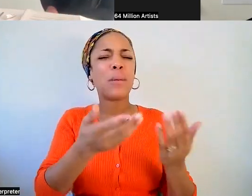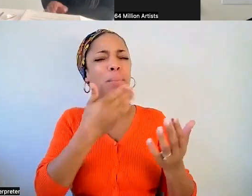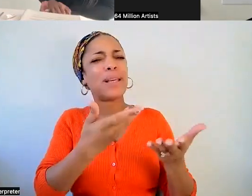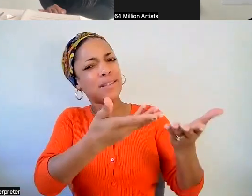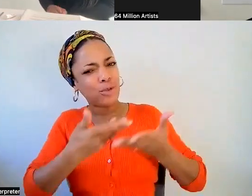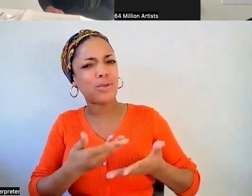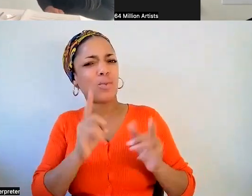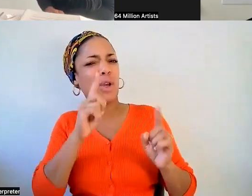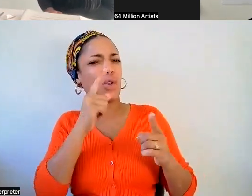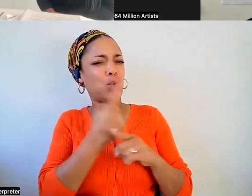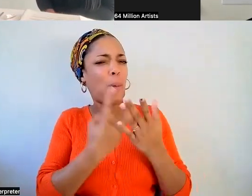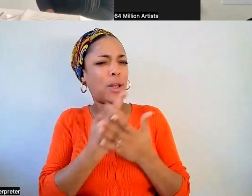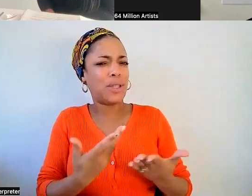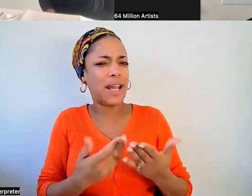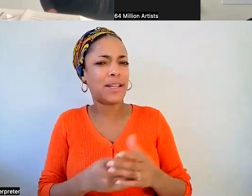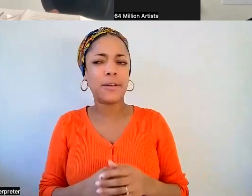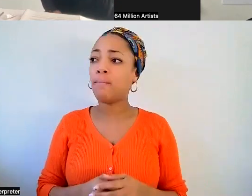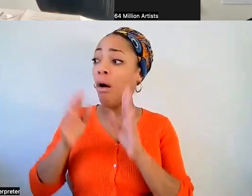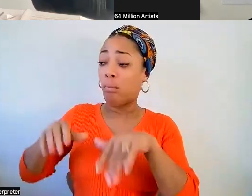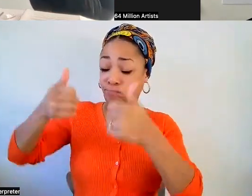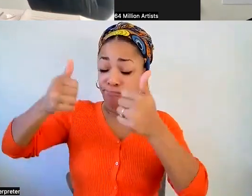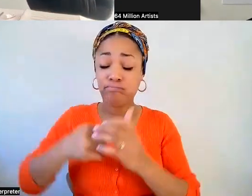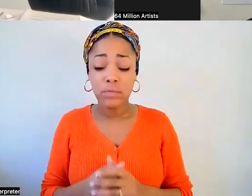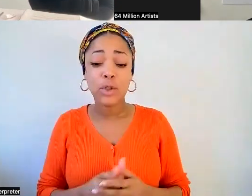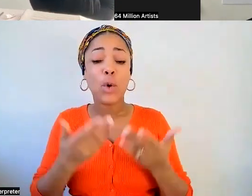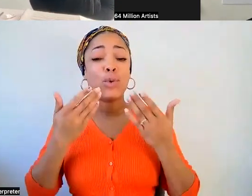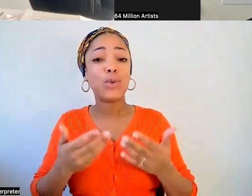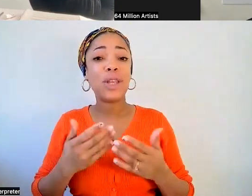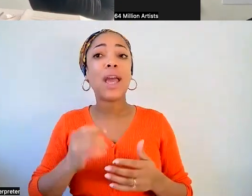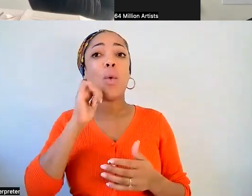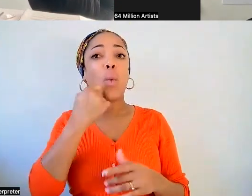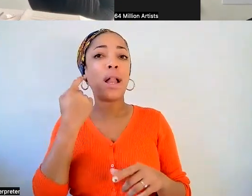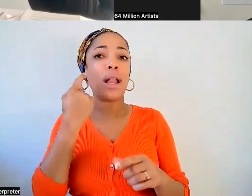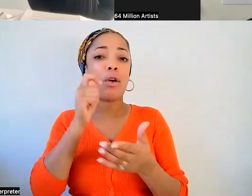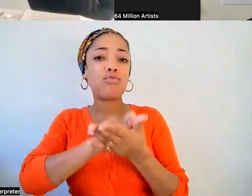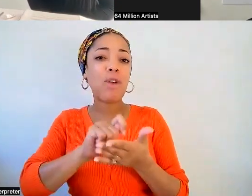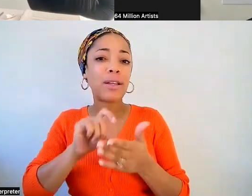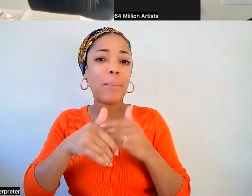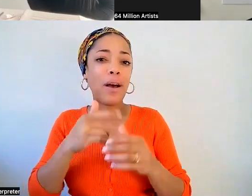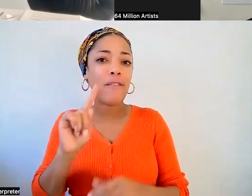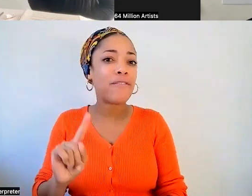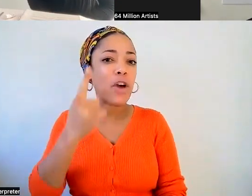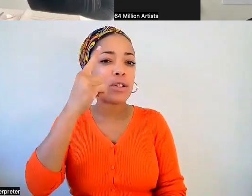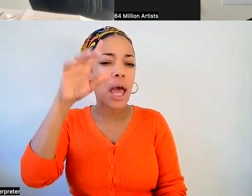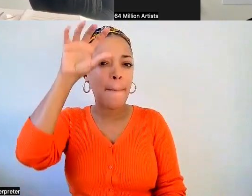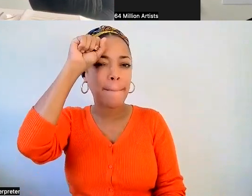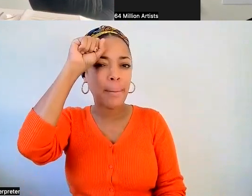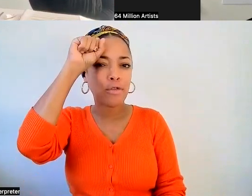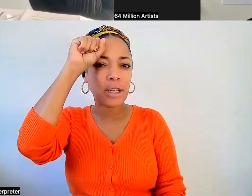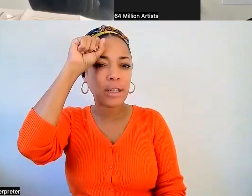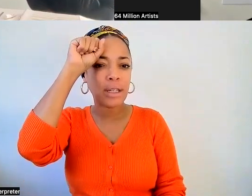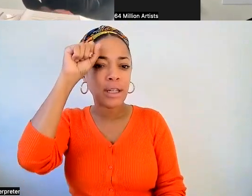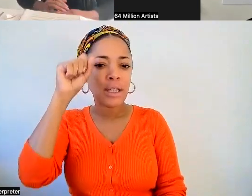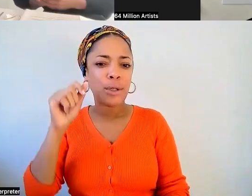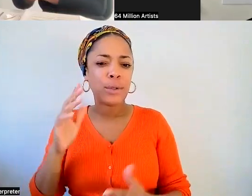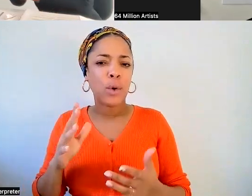Yes. Well, what we're going to talk about today, think about and write about, are first memories. So you might want to go into a little bit of a trance as you